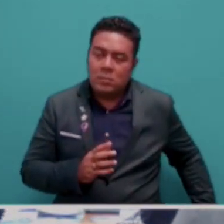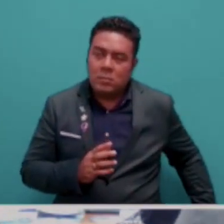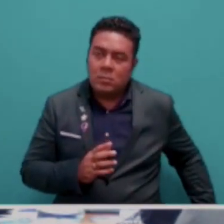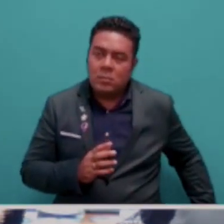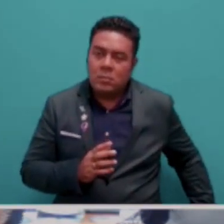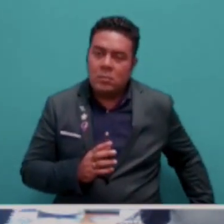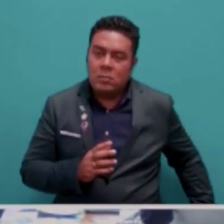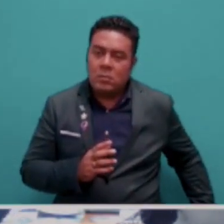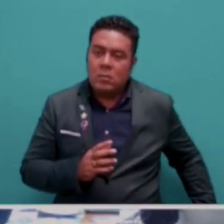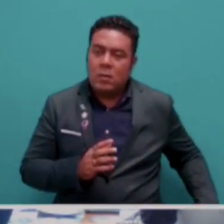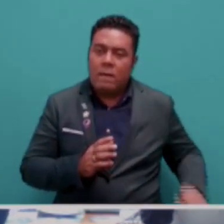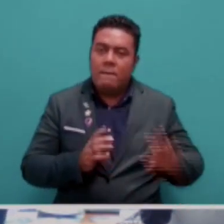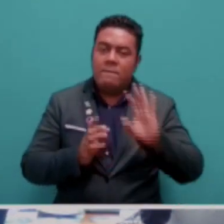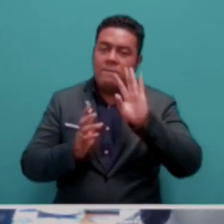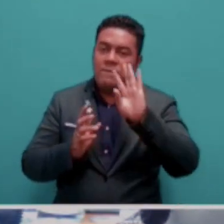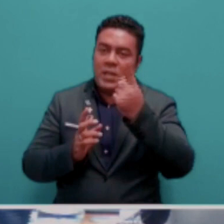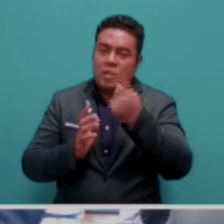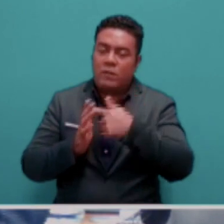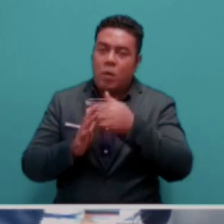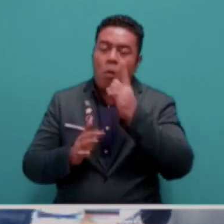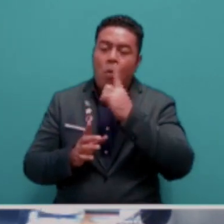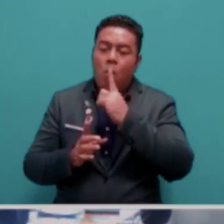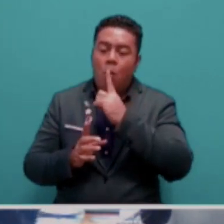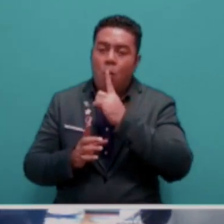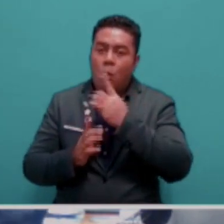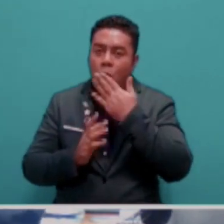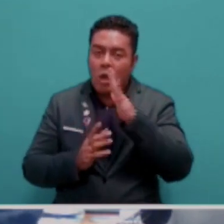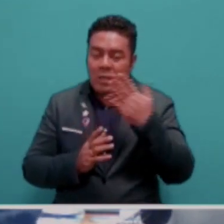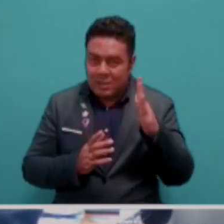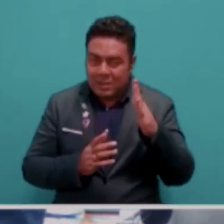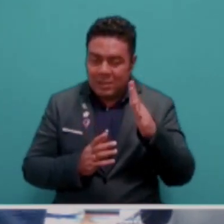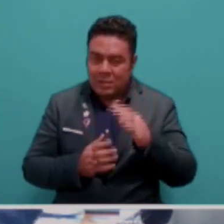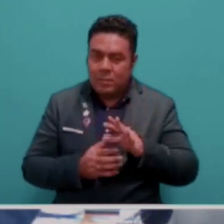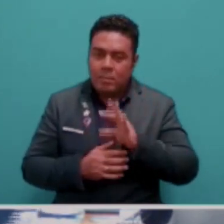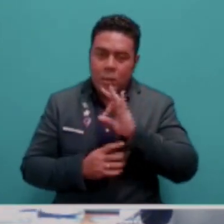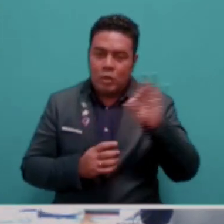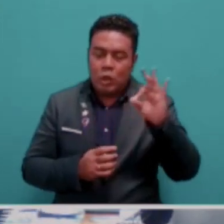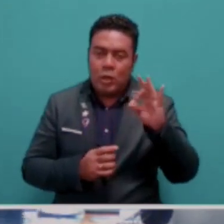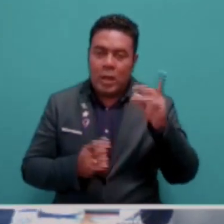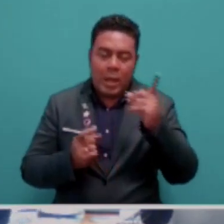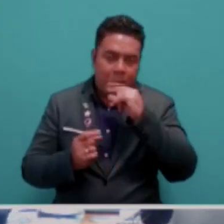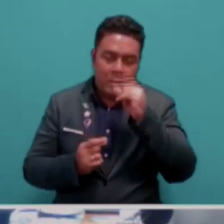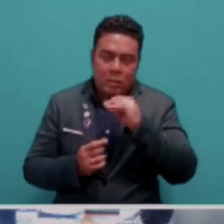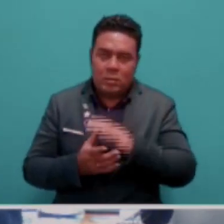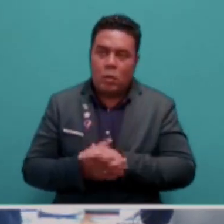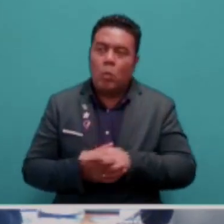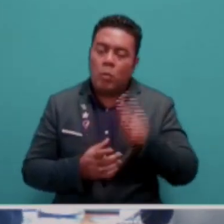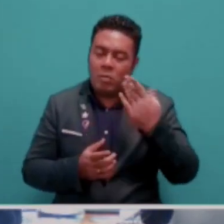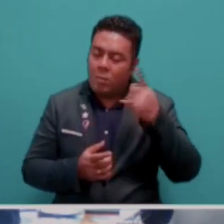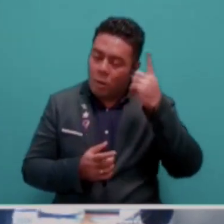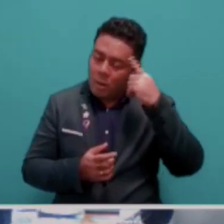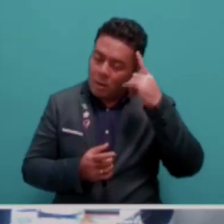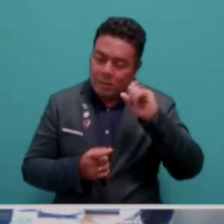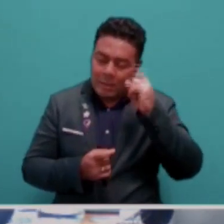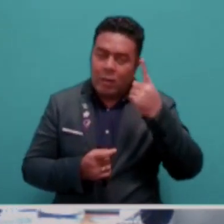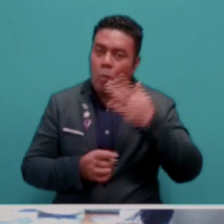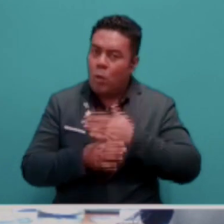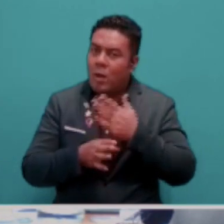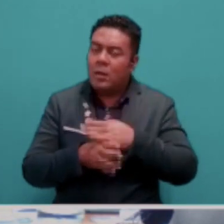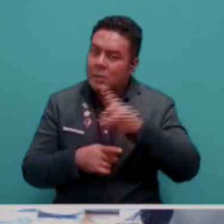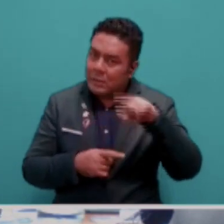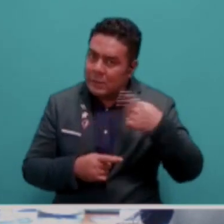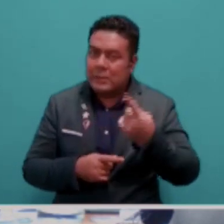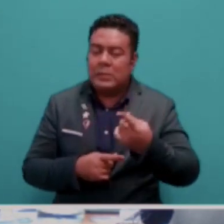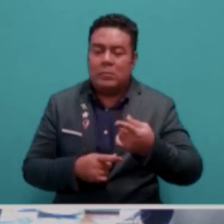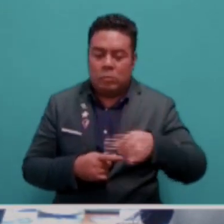August, the submission, because they were not able to submit their, and we understand that the work is still going on, and we are represented